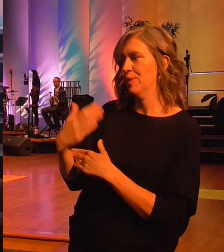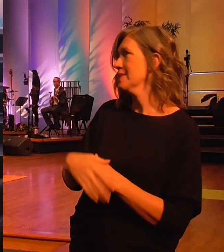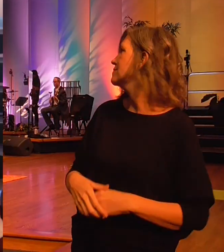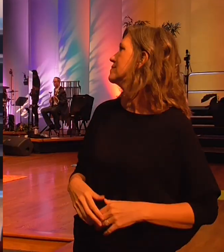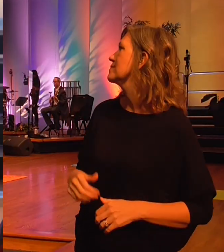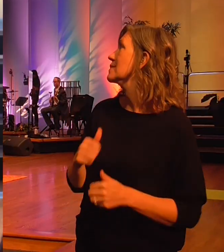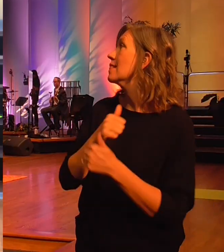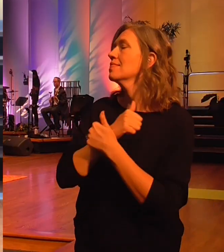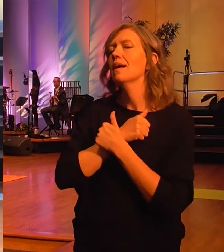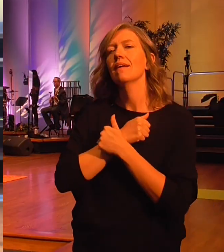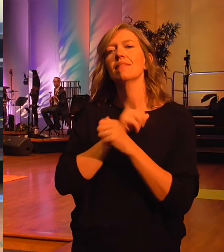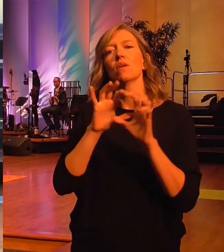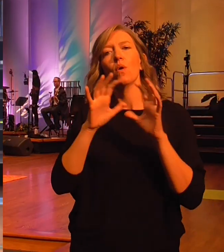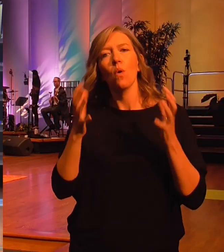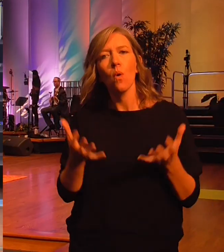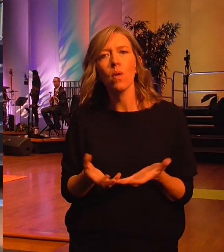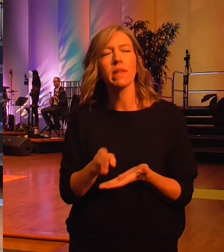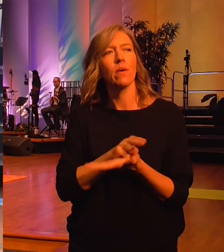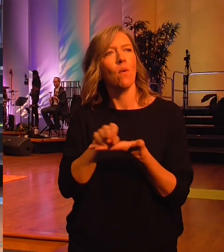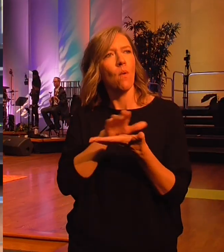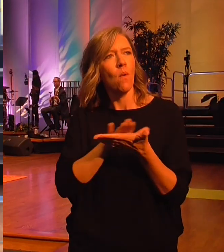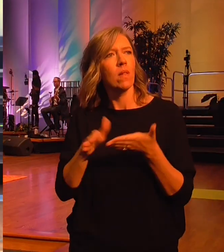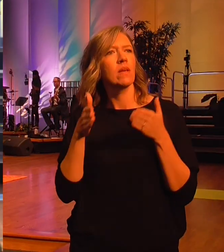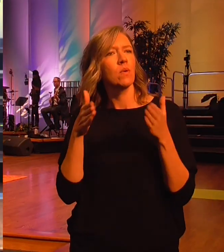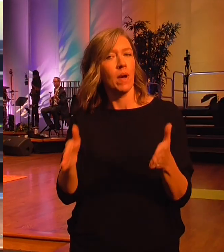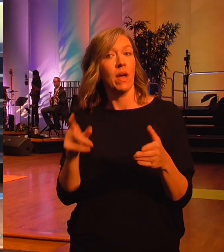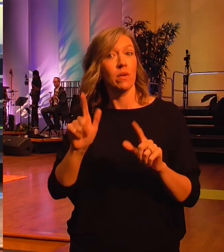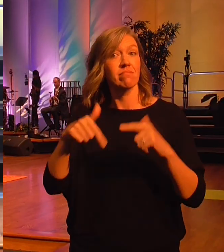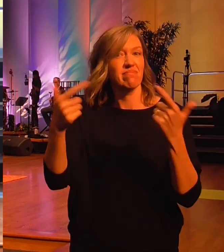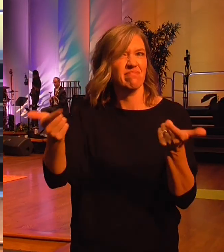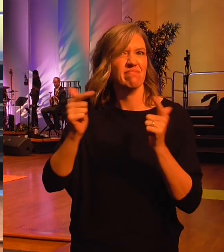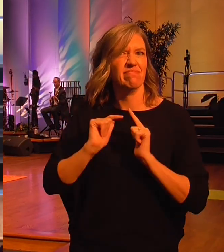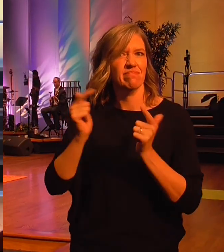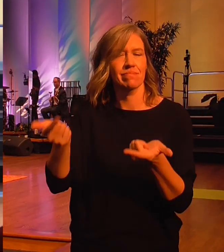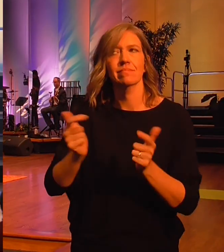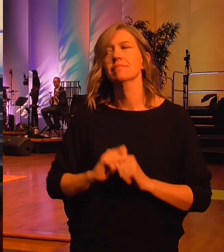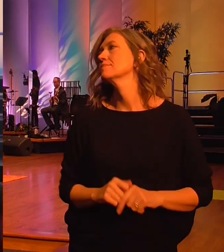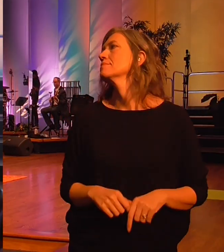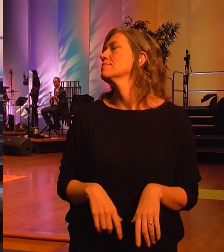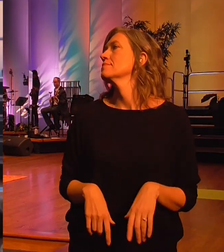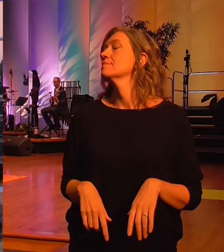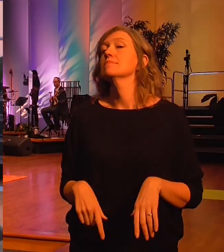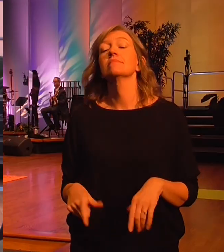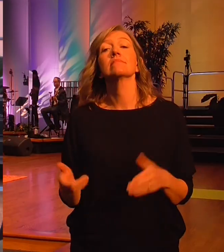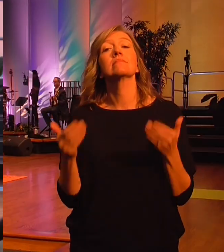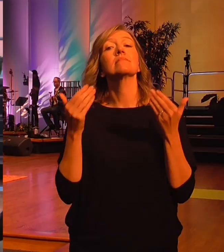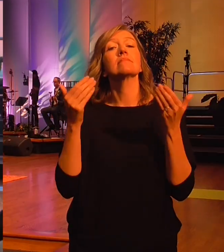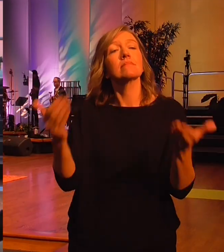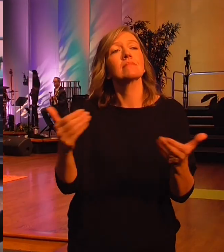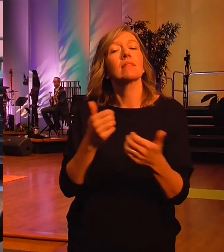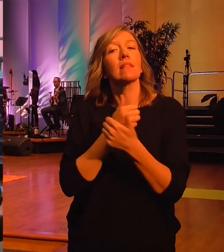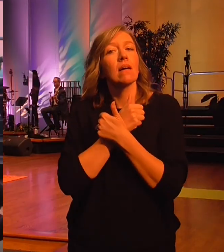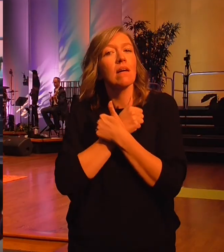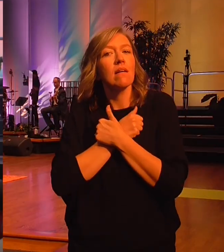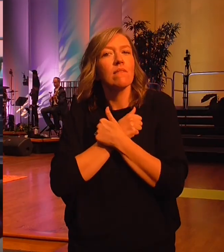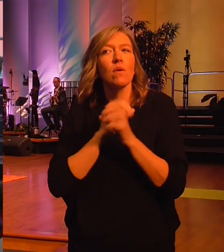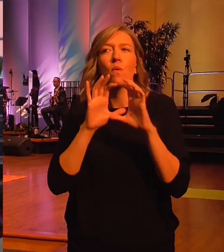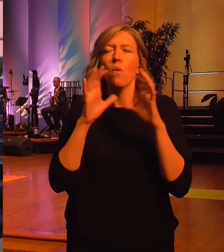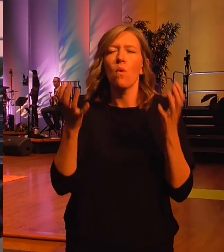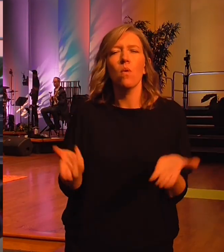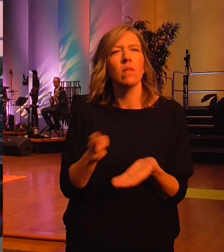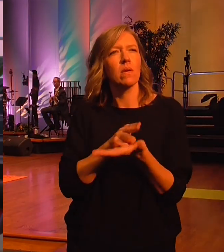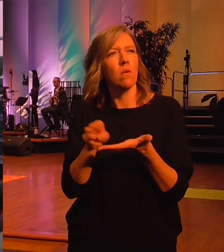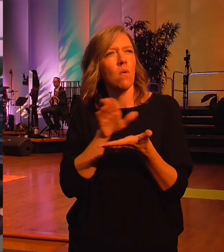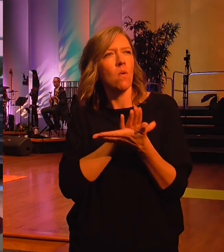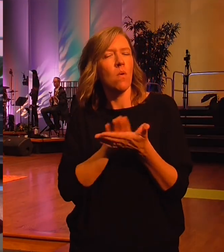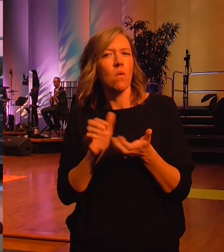Gonna love in a holy, holy way. So you'll sing Stephanie's part. Here we go. Oh, let me love in a